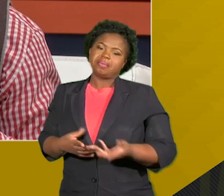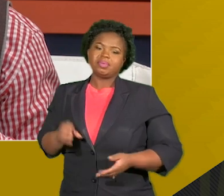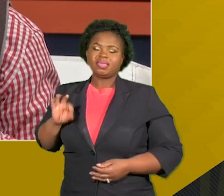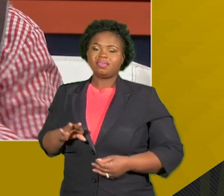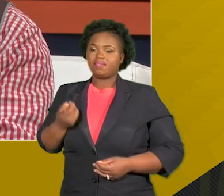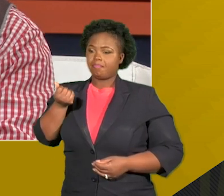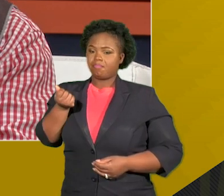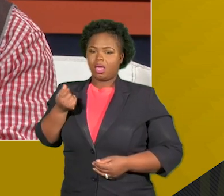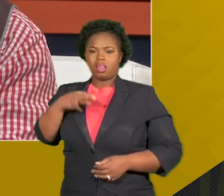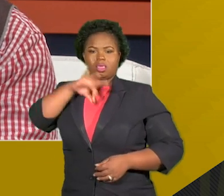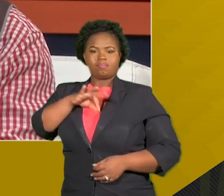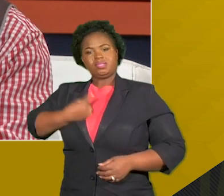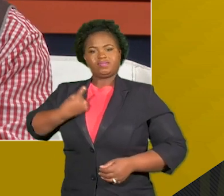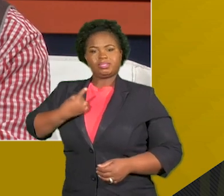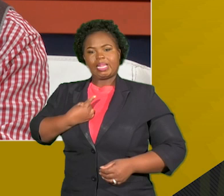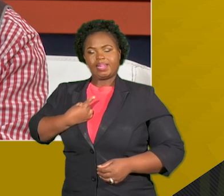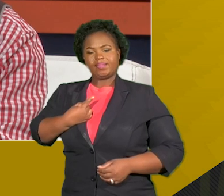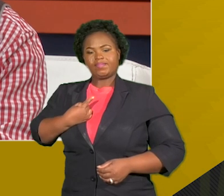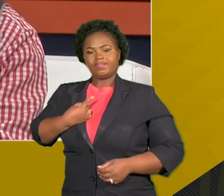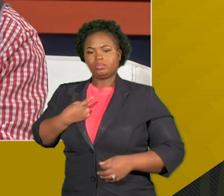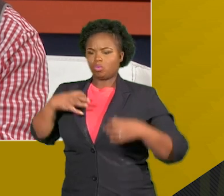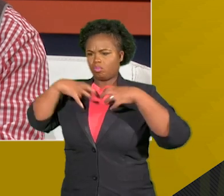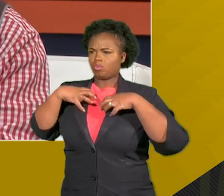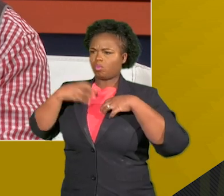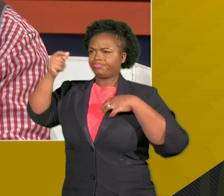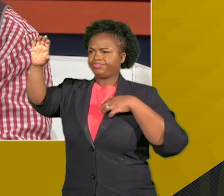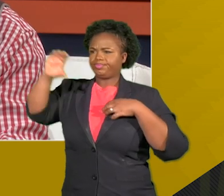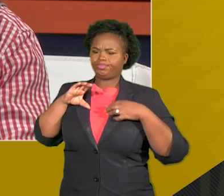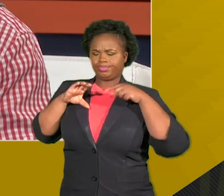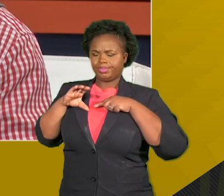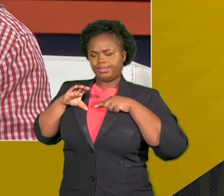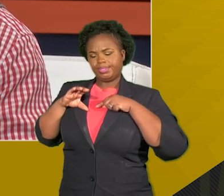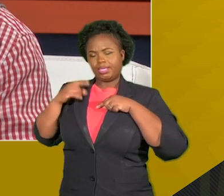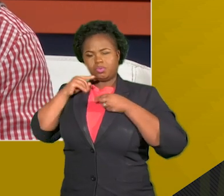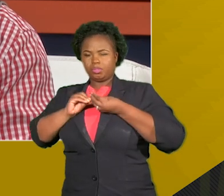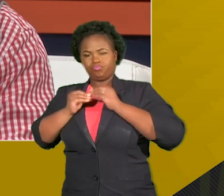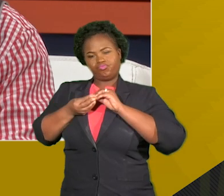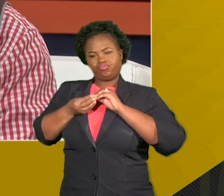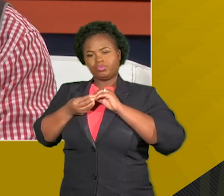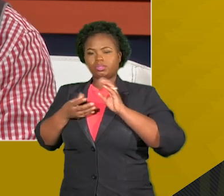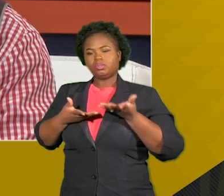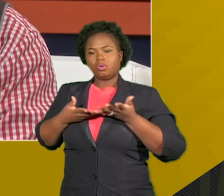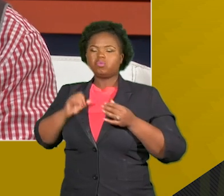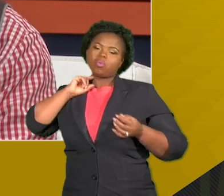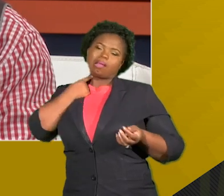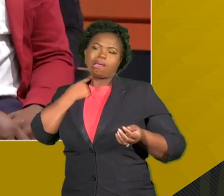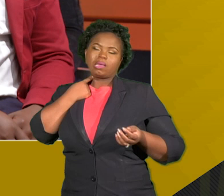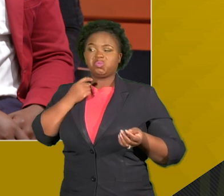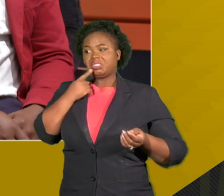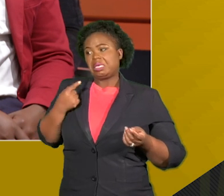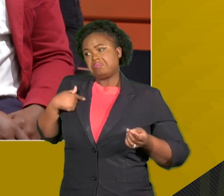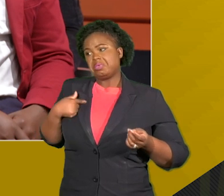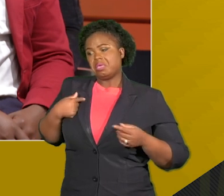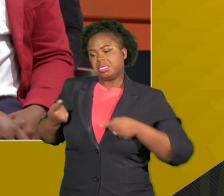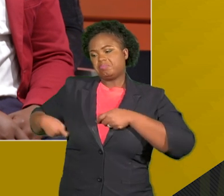udlimali, meaning ube a custodian yale imali, then you find ways in which you can manipulate. One of them is to lie, to